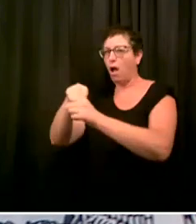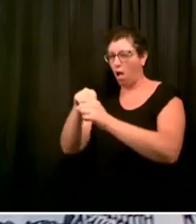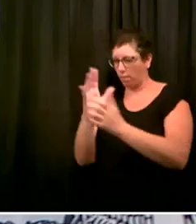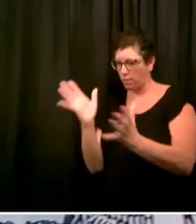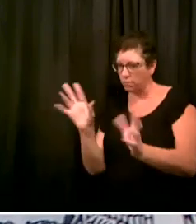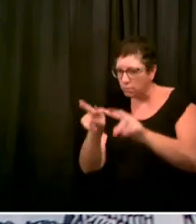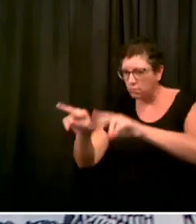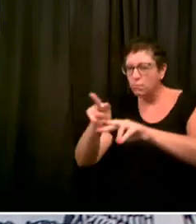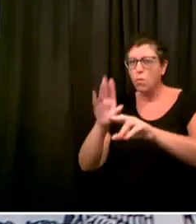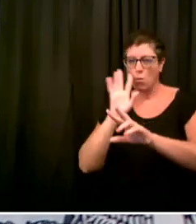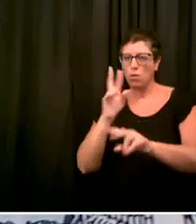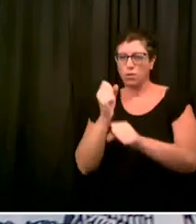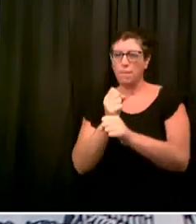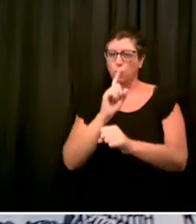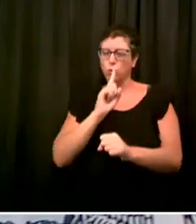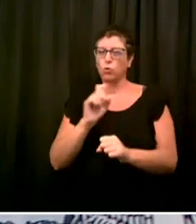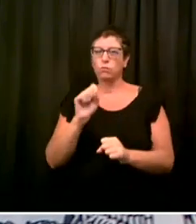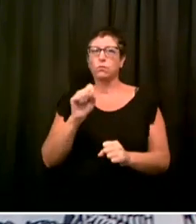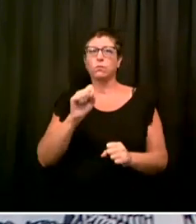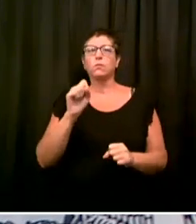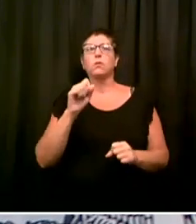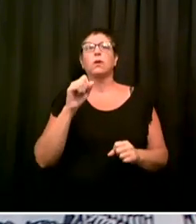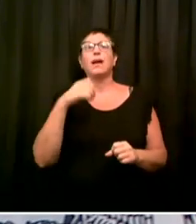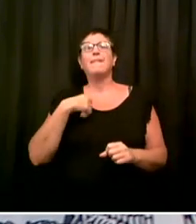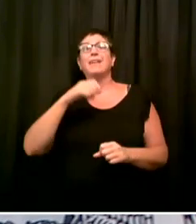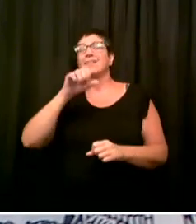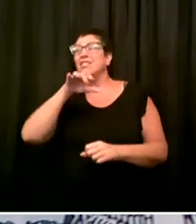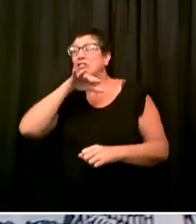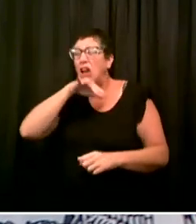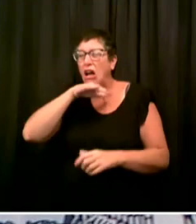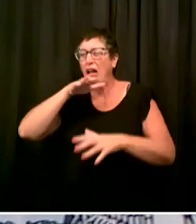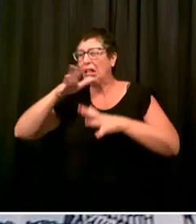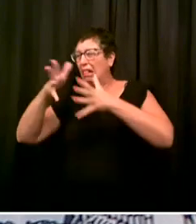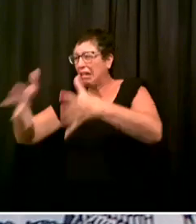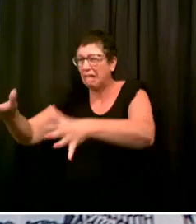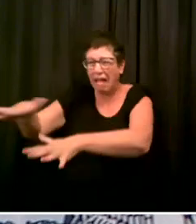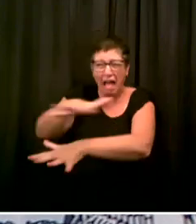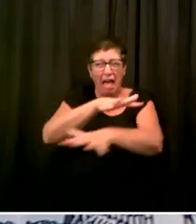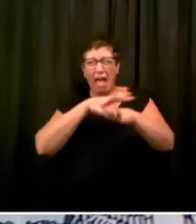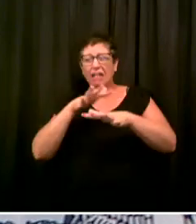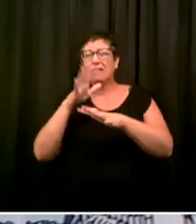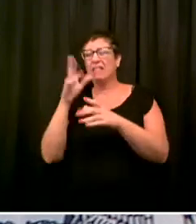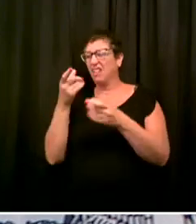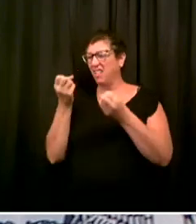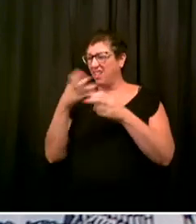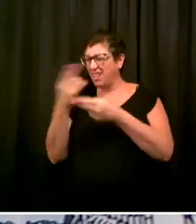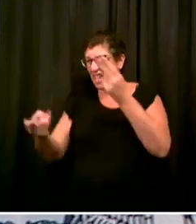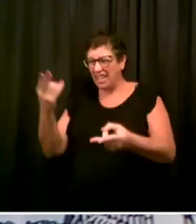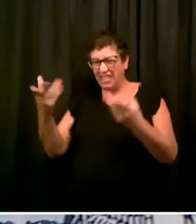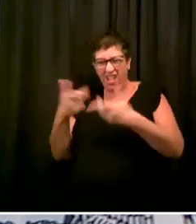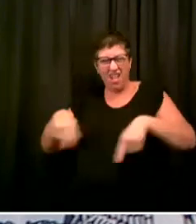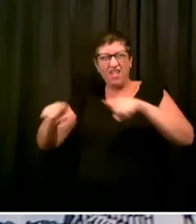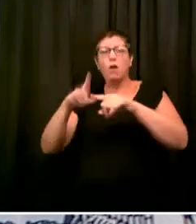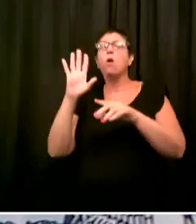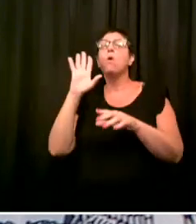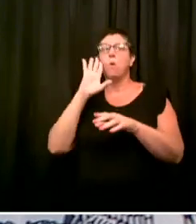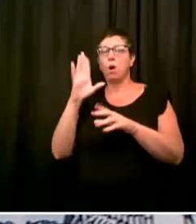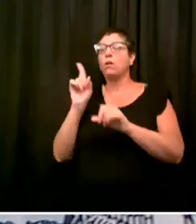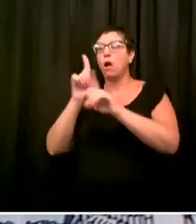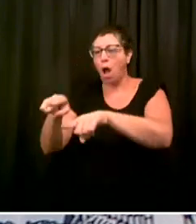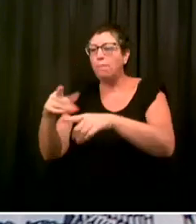stuff left behind, great. But if they need NYPD involved, that is done at a precinct level, and that continues.